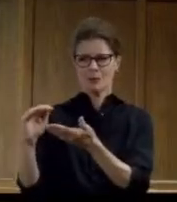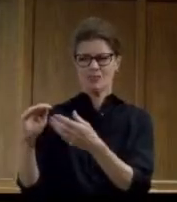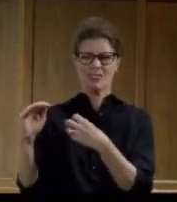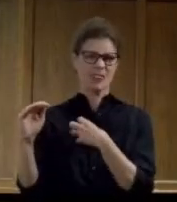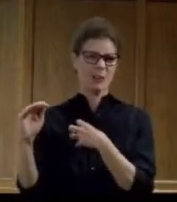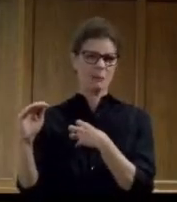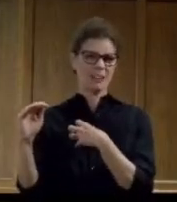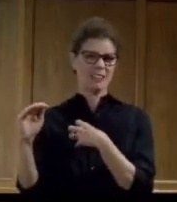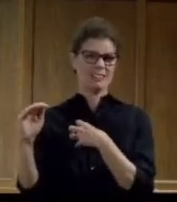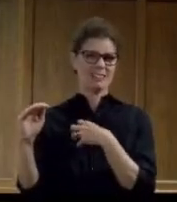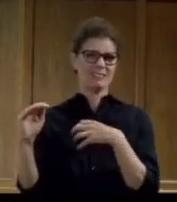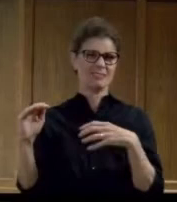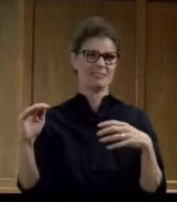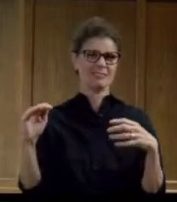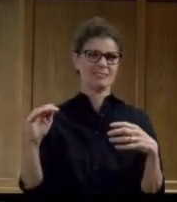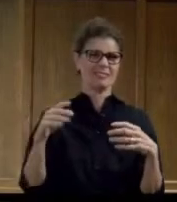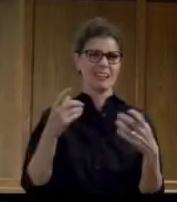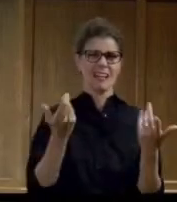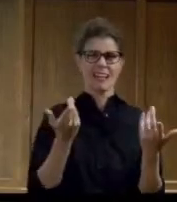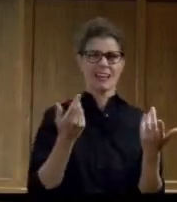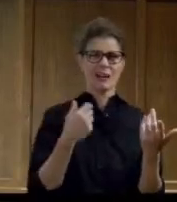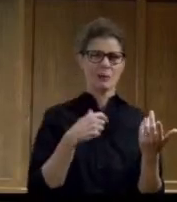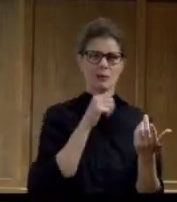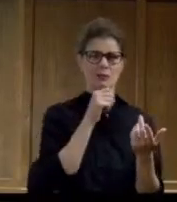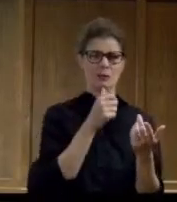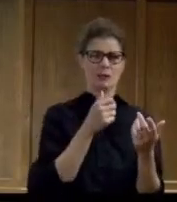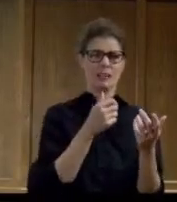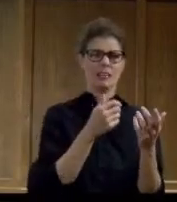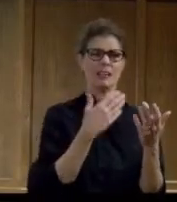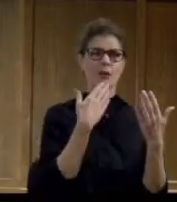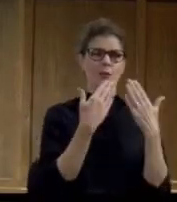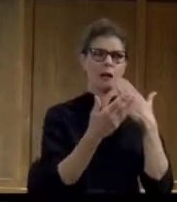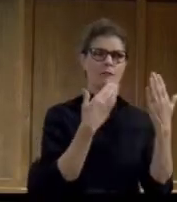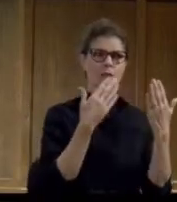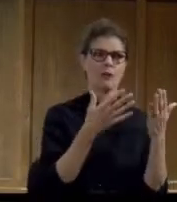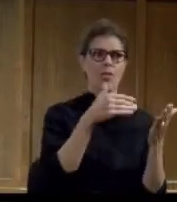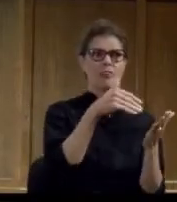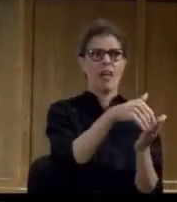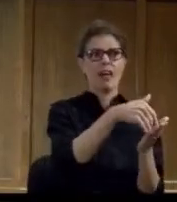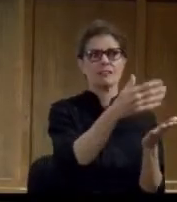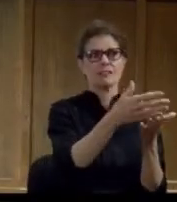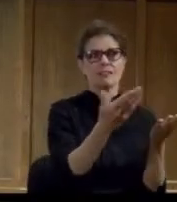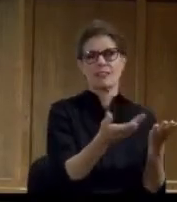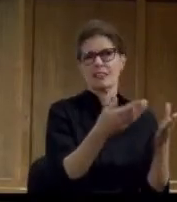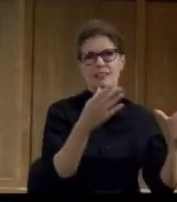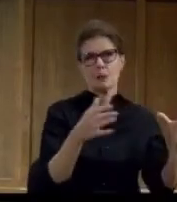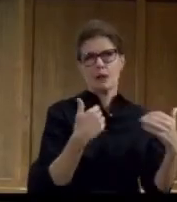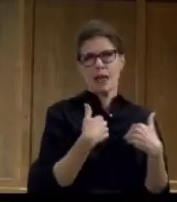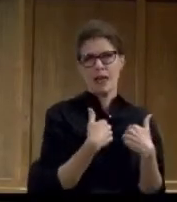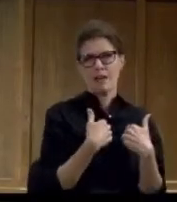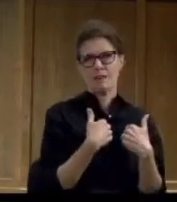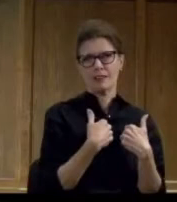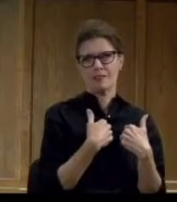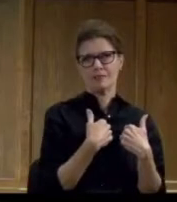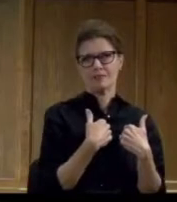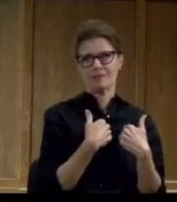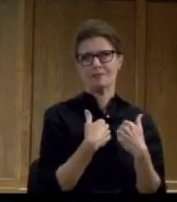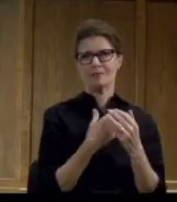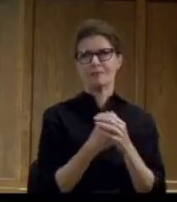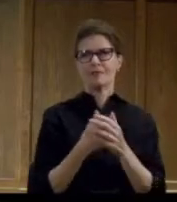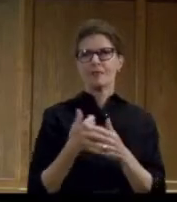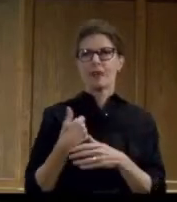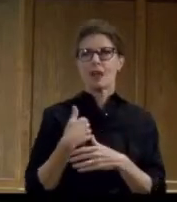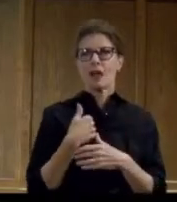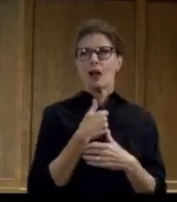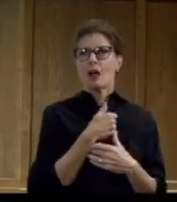instead of being thankful for the thousand things that we do. For whatever reason, a lot of us have built this mental habit, and we are now the people that,